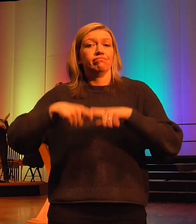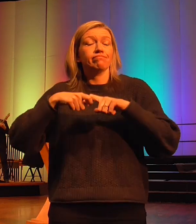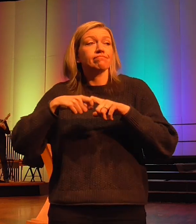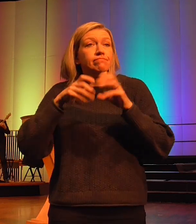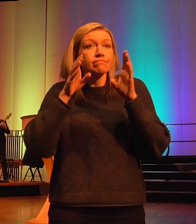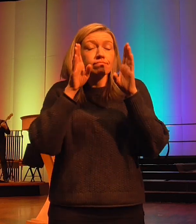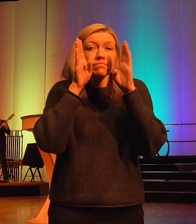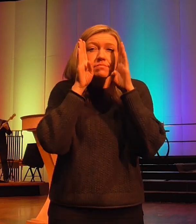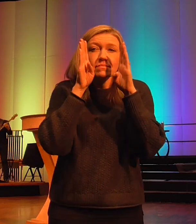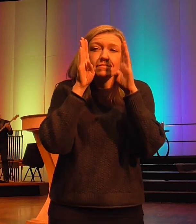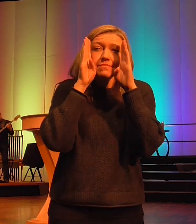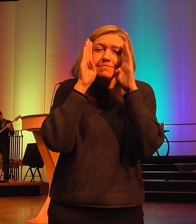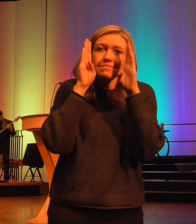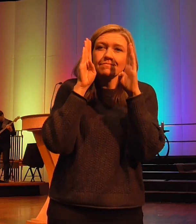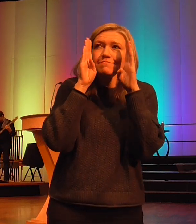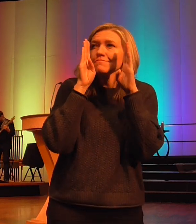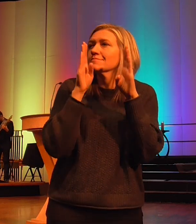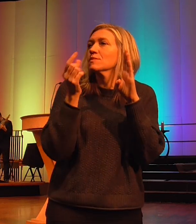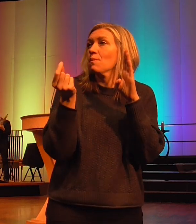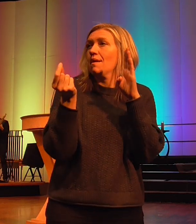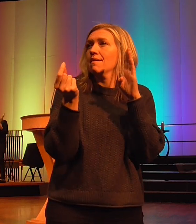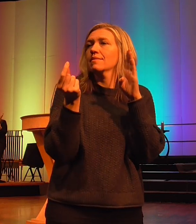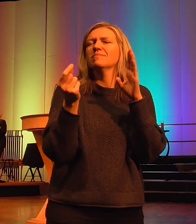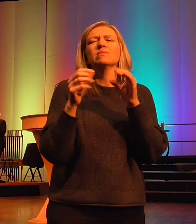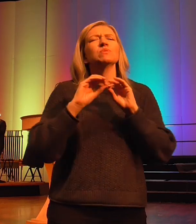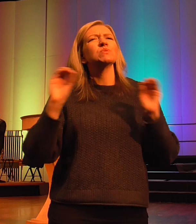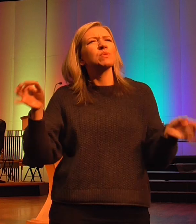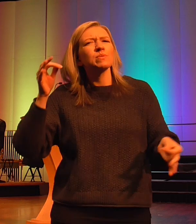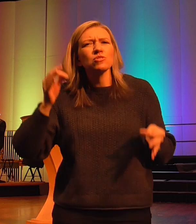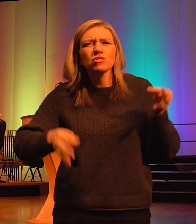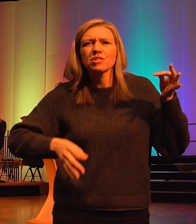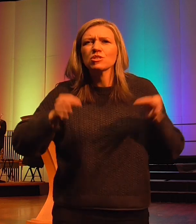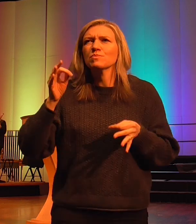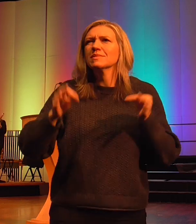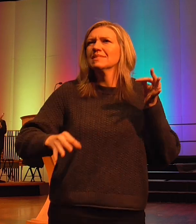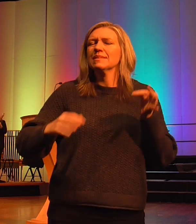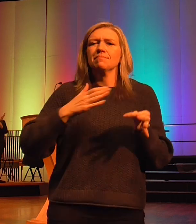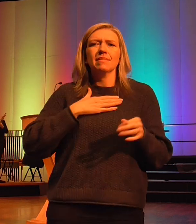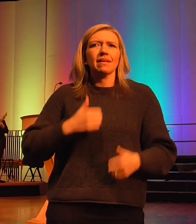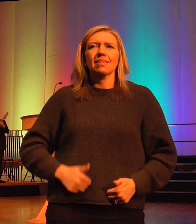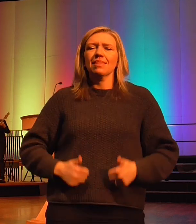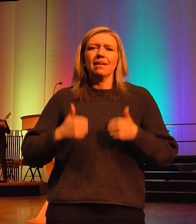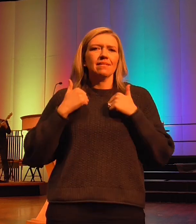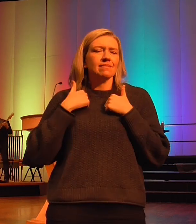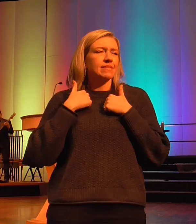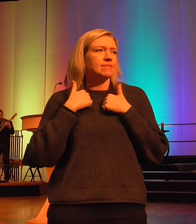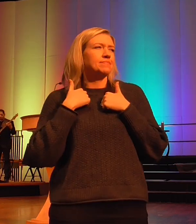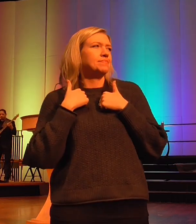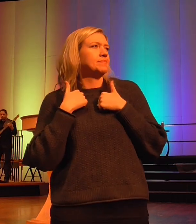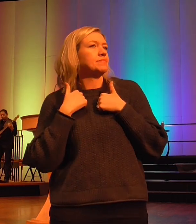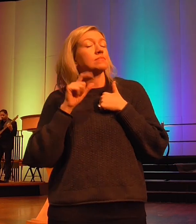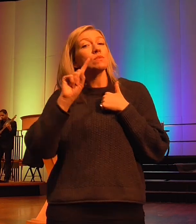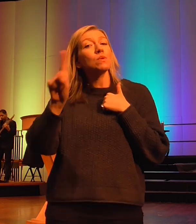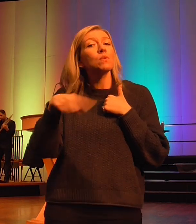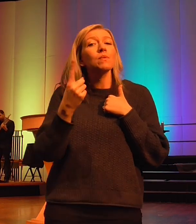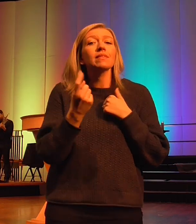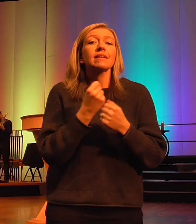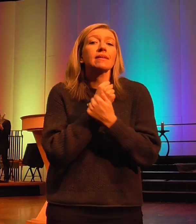close attention, there's no judgment in my life. There's